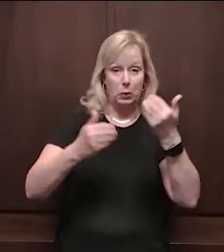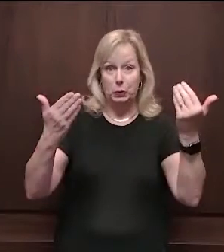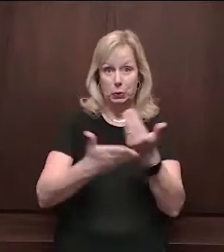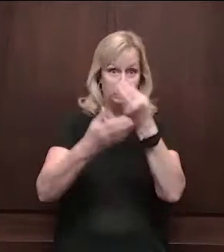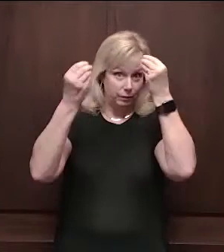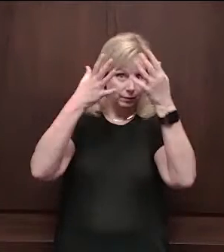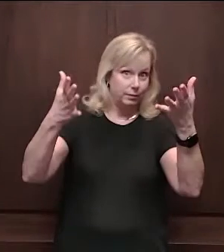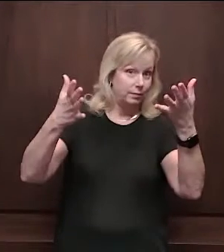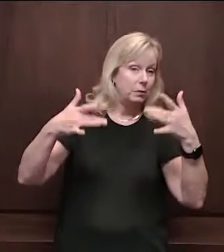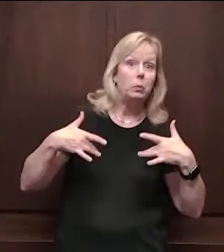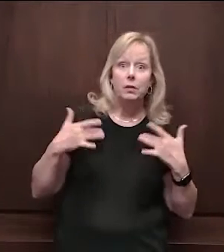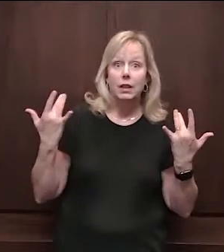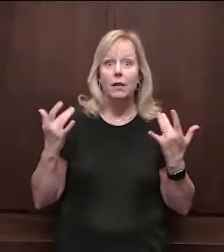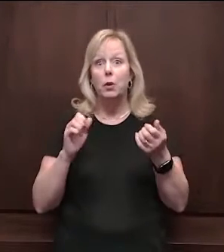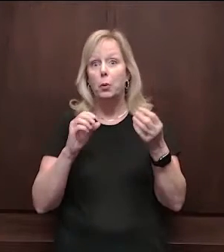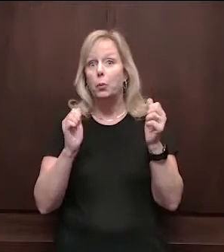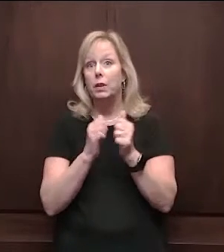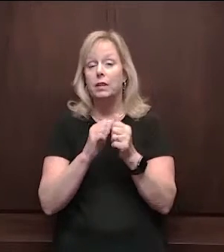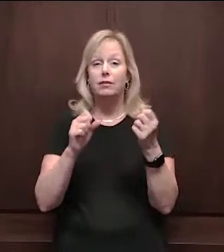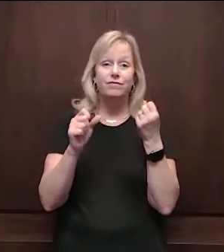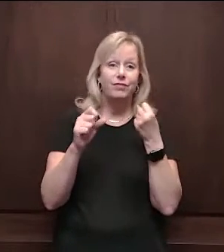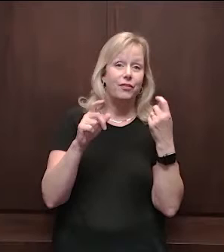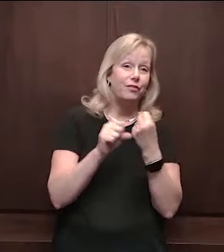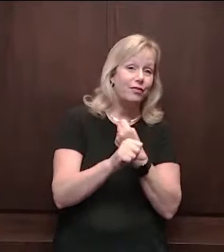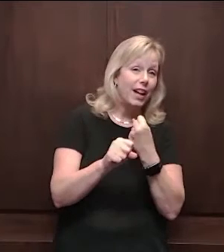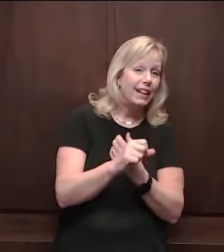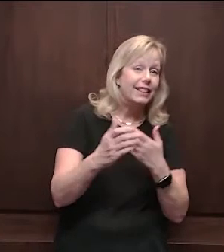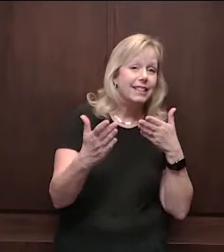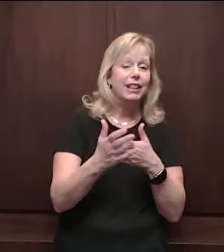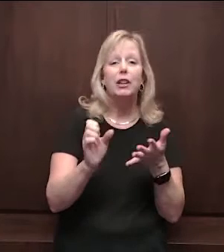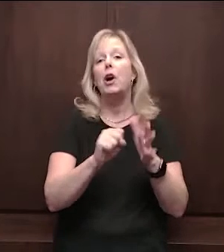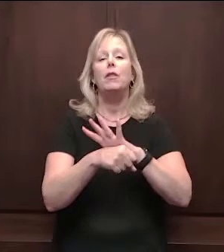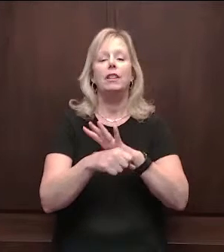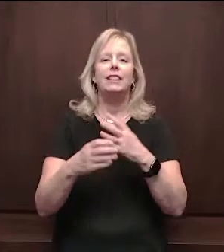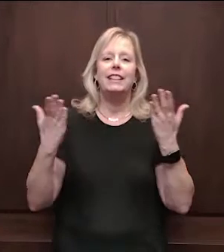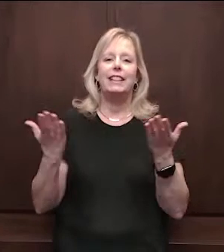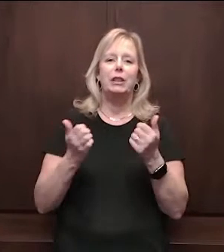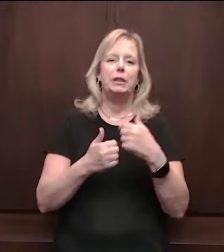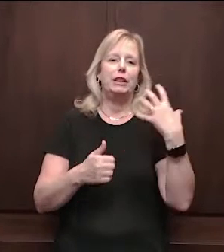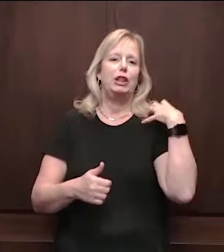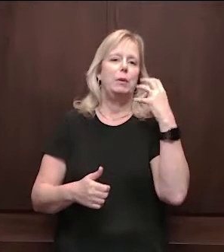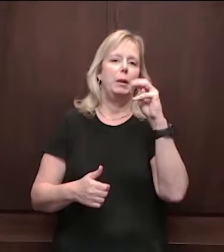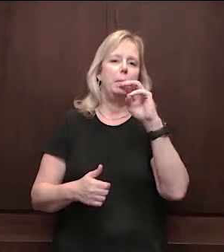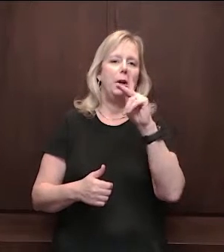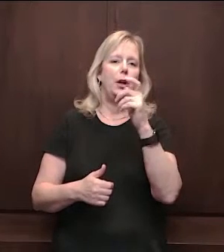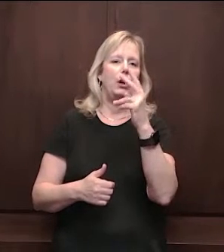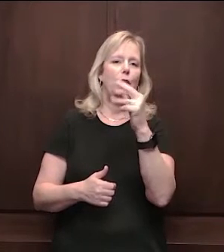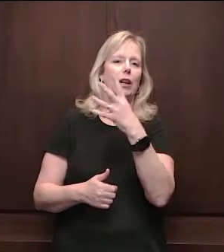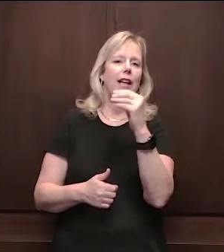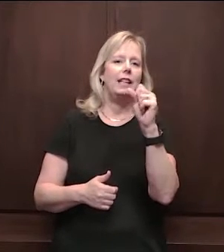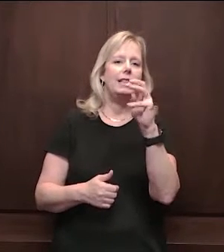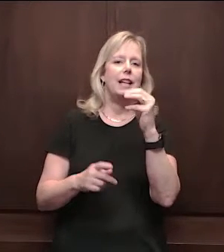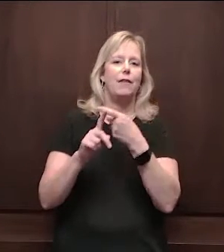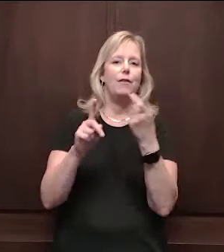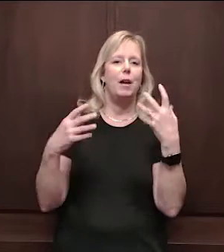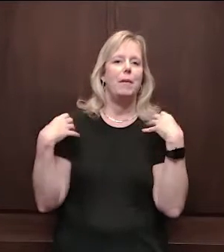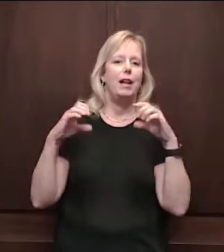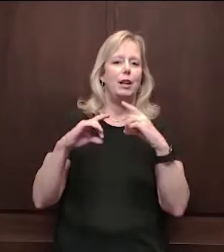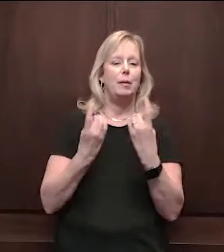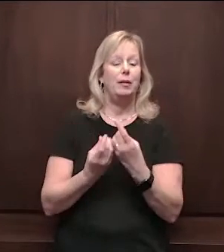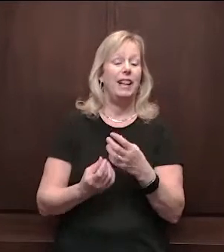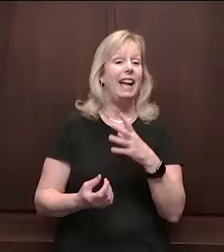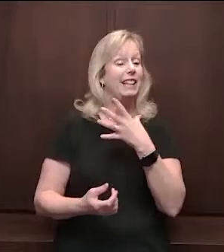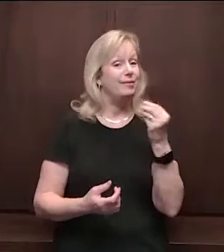COVID fight with Chairman Mark Kern and Sam Bierman from the Health Department. And Sam, the numbers are